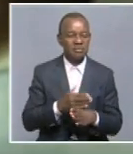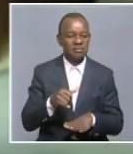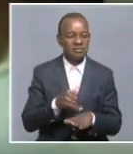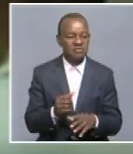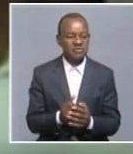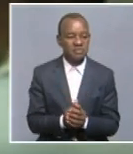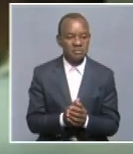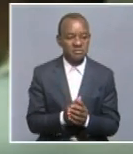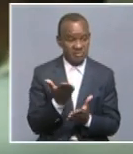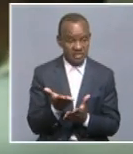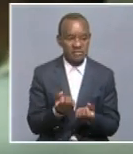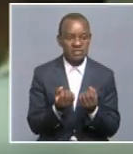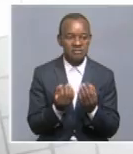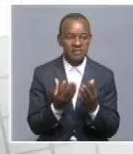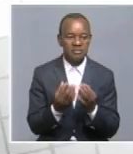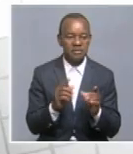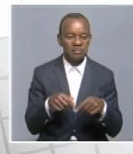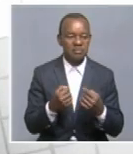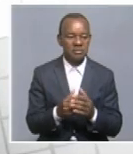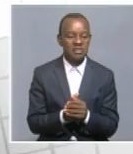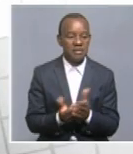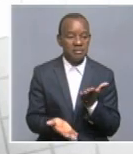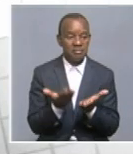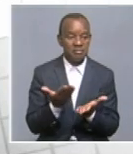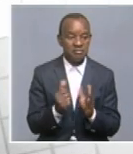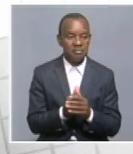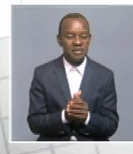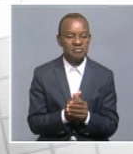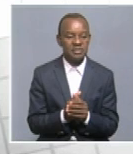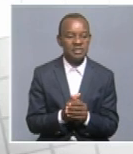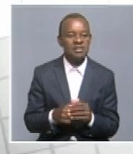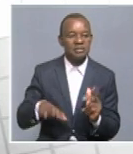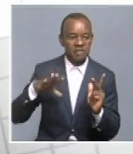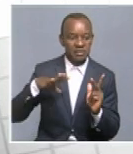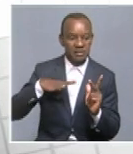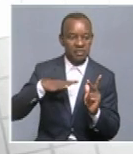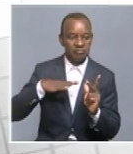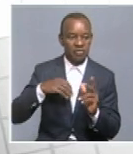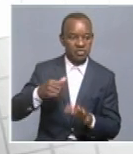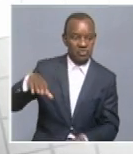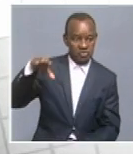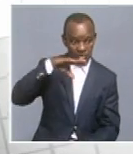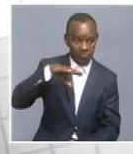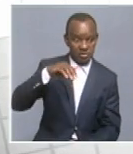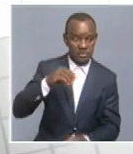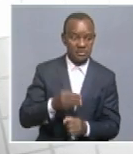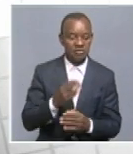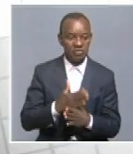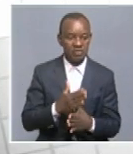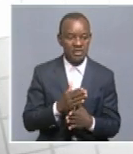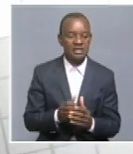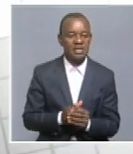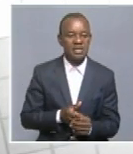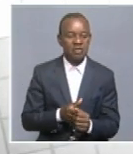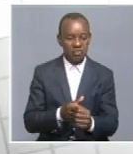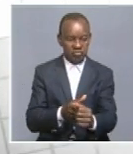a manager or a person in a superior position entrusted to lead those people might use